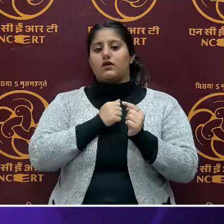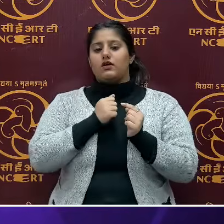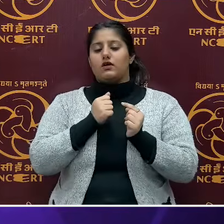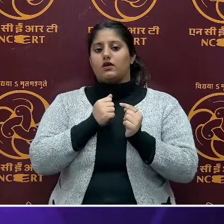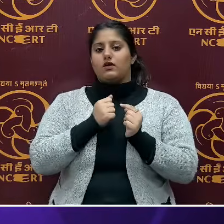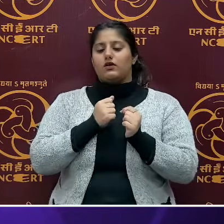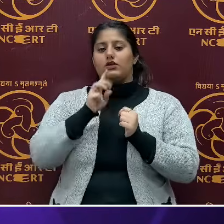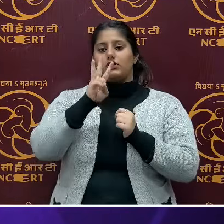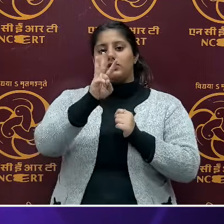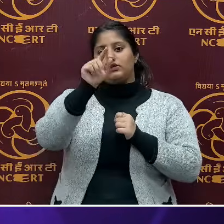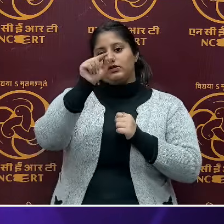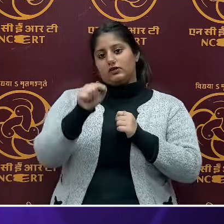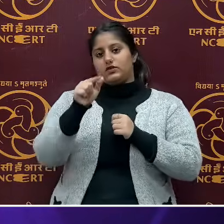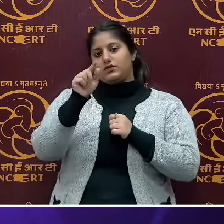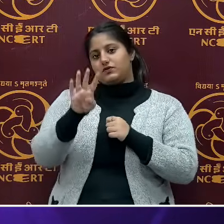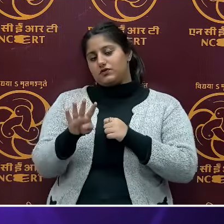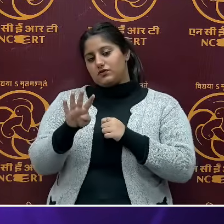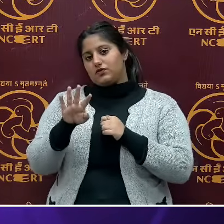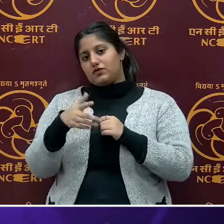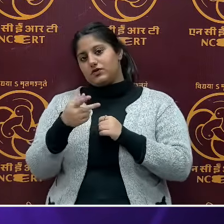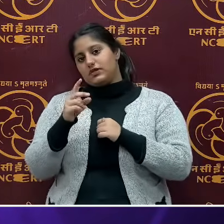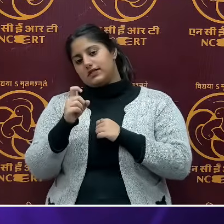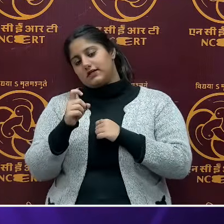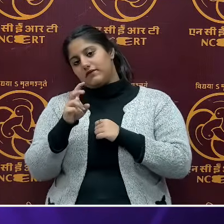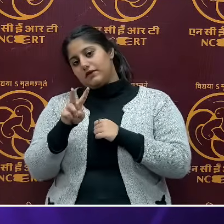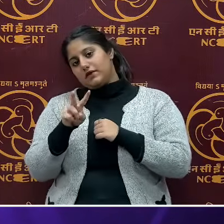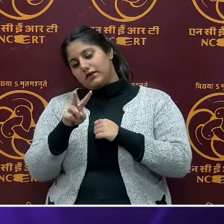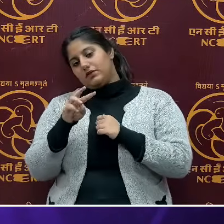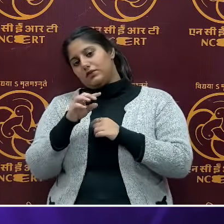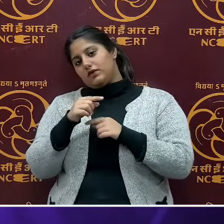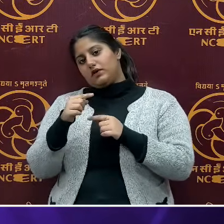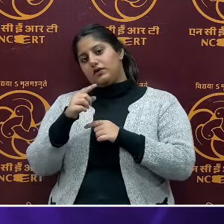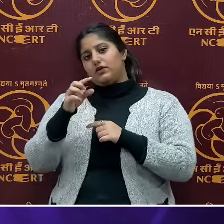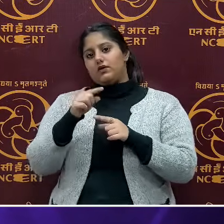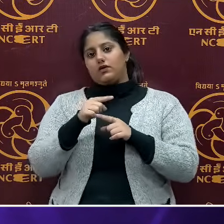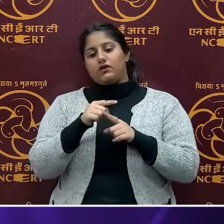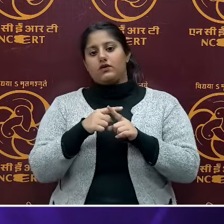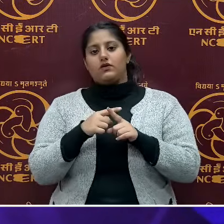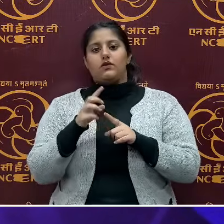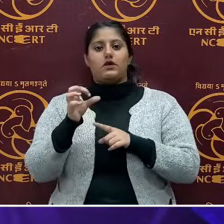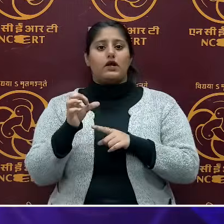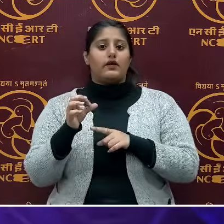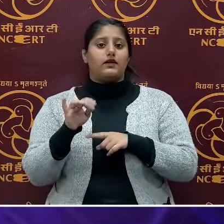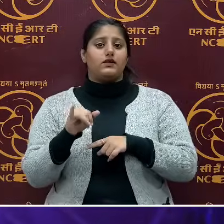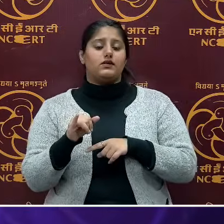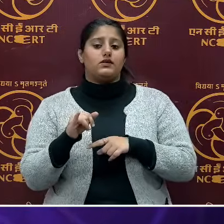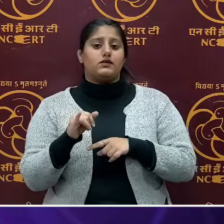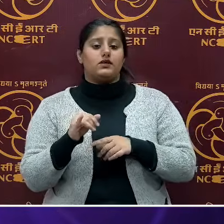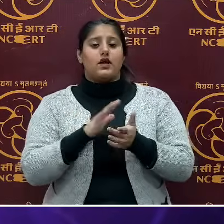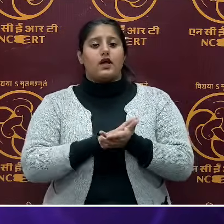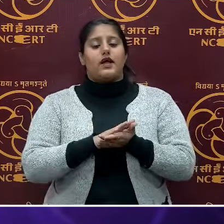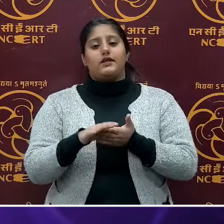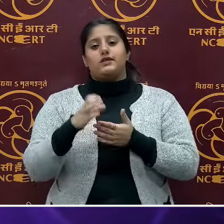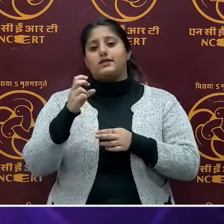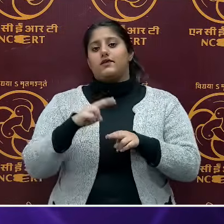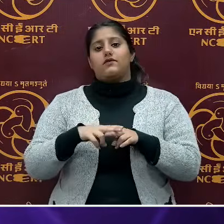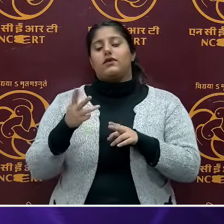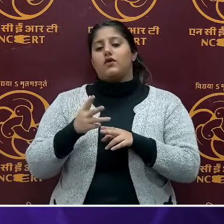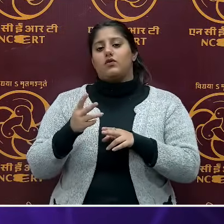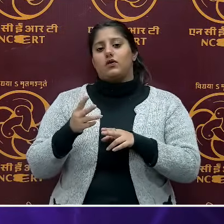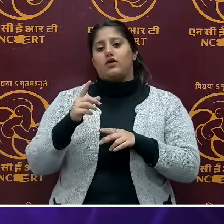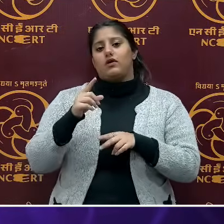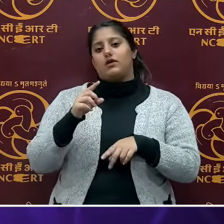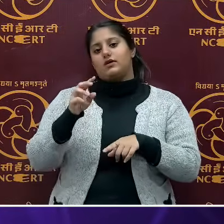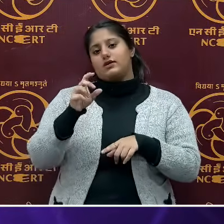3:4 and 72:96 are in proportion? What is the HCF of 72 and